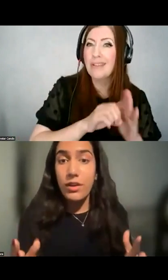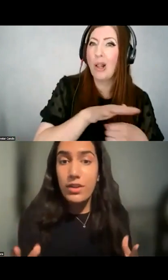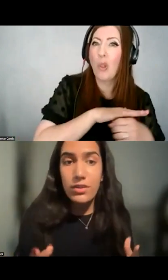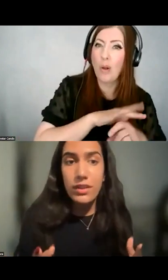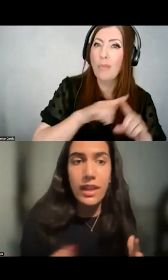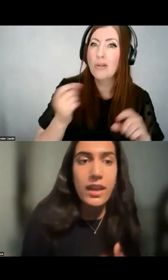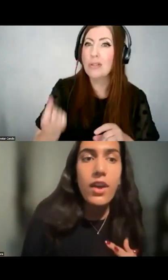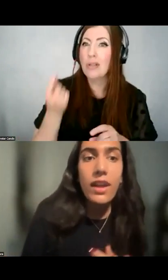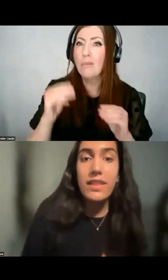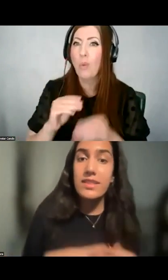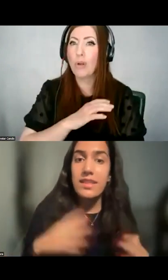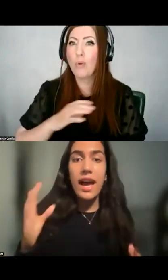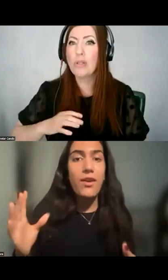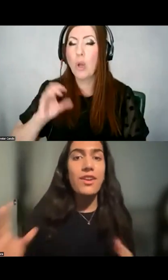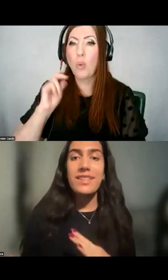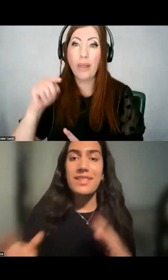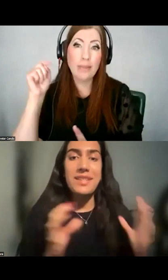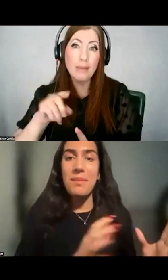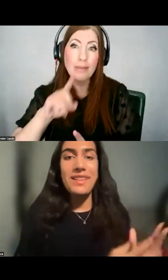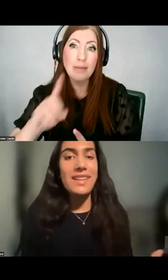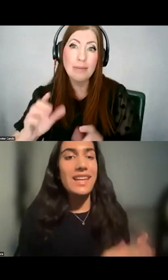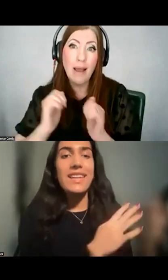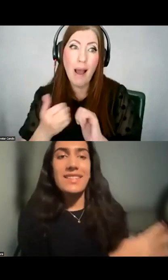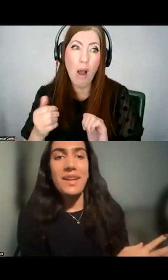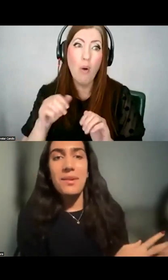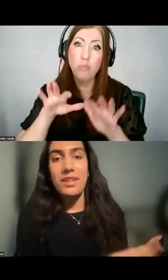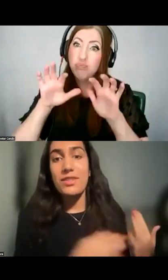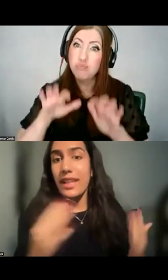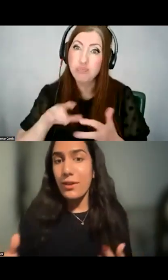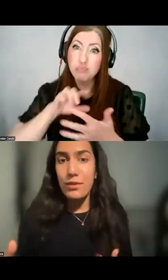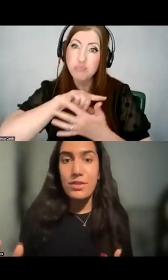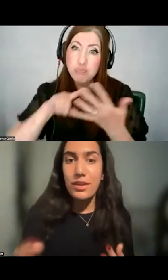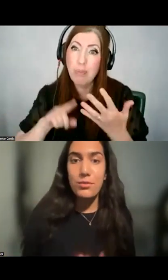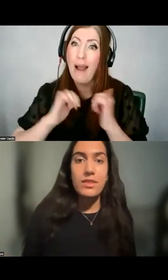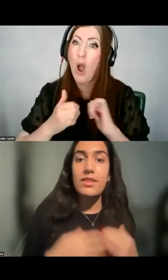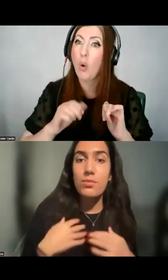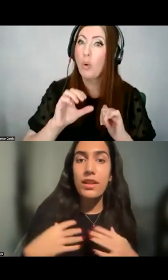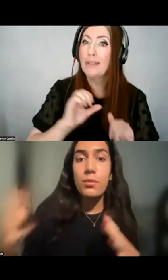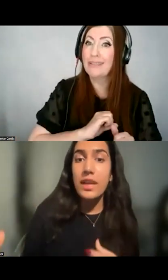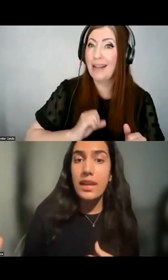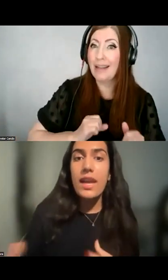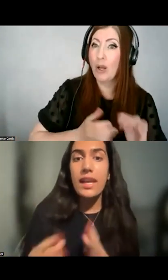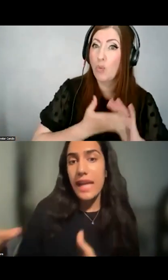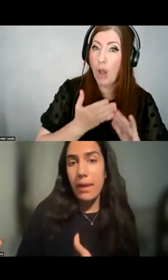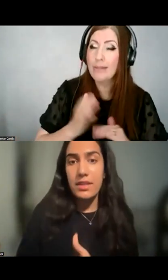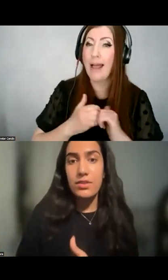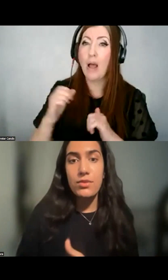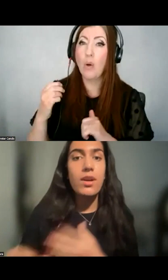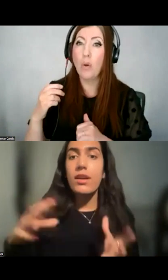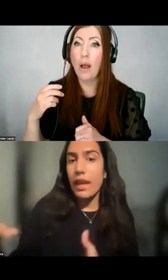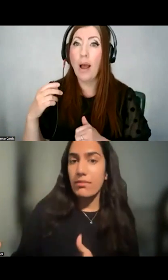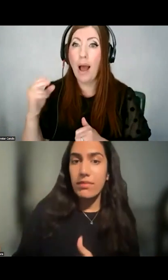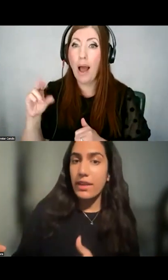more congressionally, like, okay, like this is how systemically like the Senate works or like the House of Representatives works. And this is where like we can tap